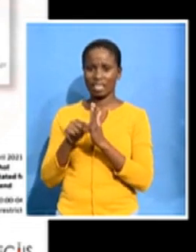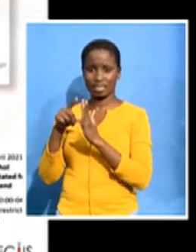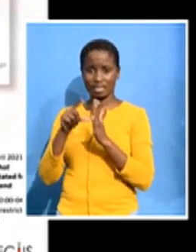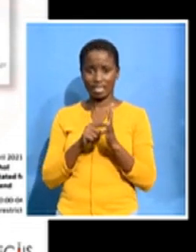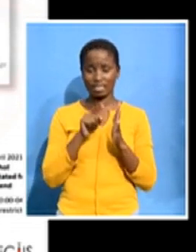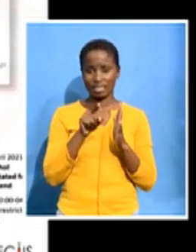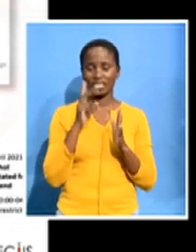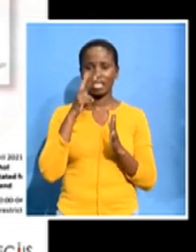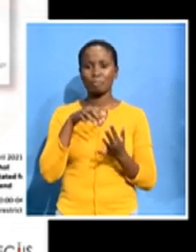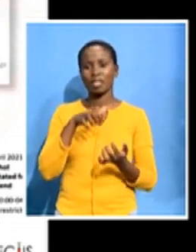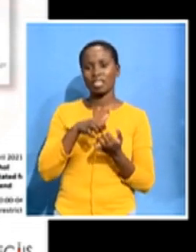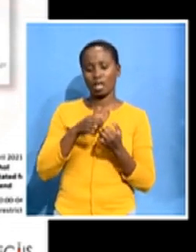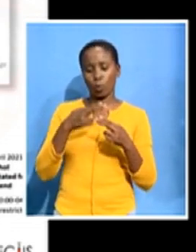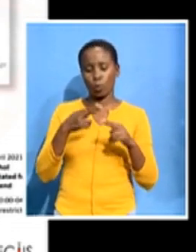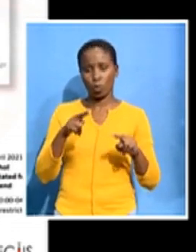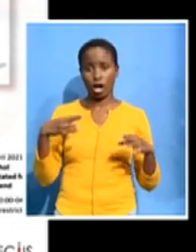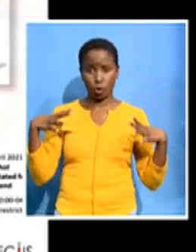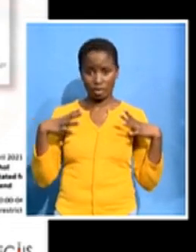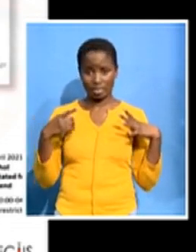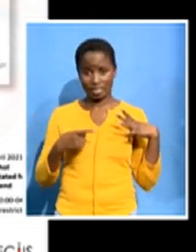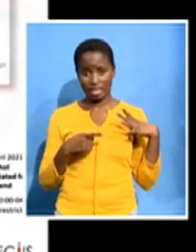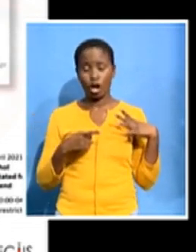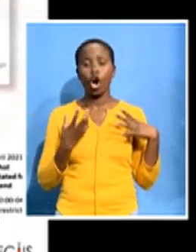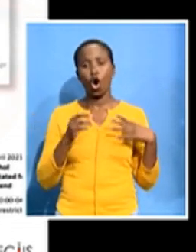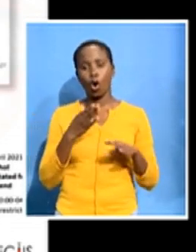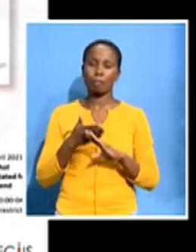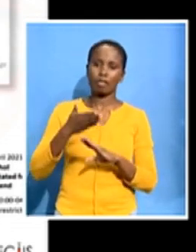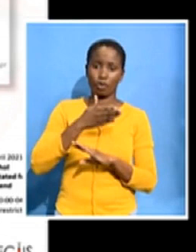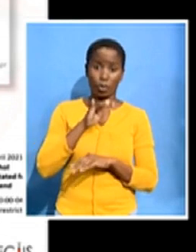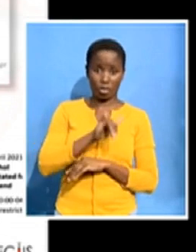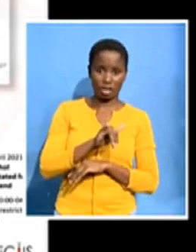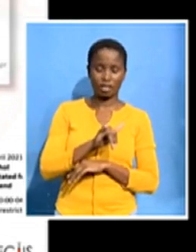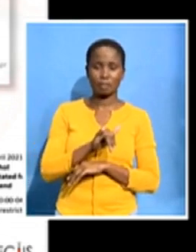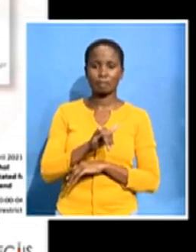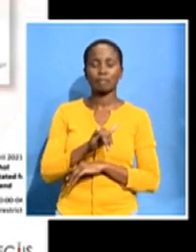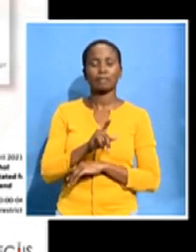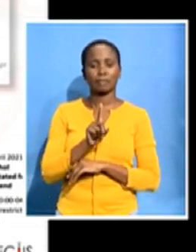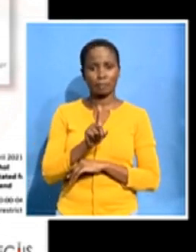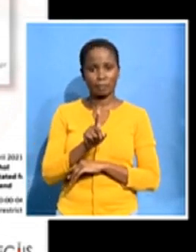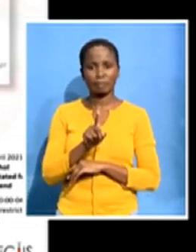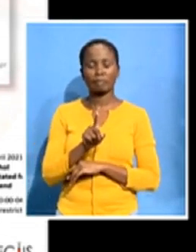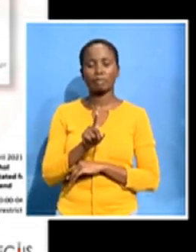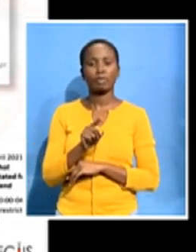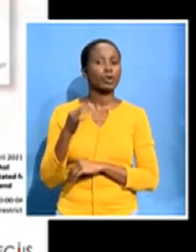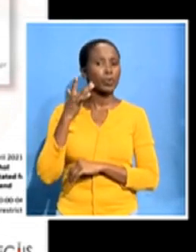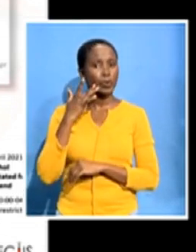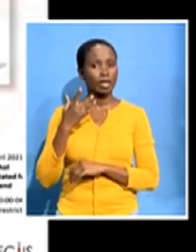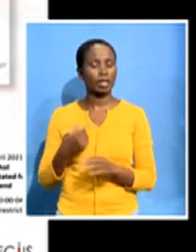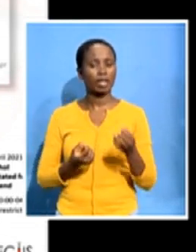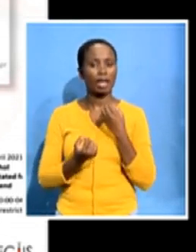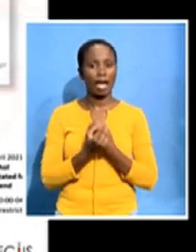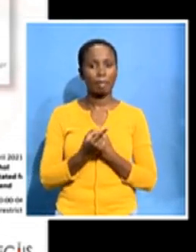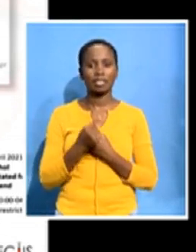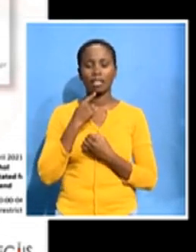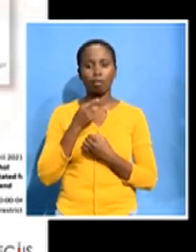to Easter, comparing that weekend to Easter, where there was these no alcohol, there was limited to